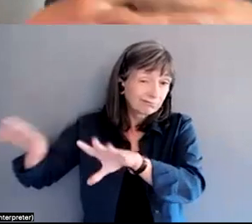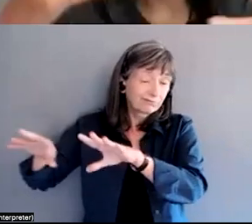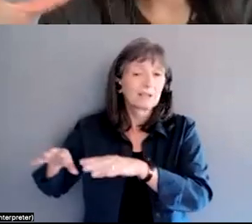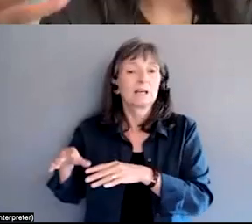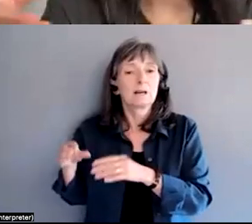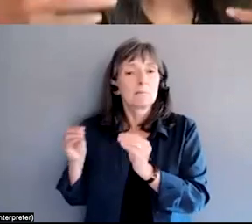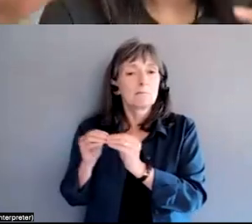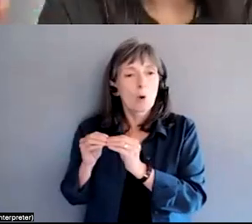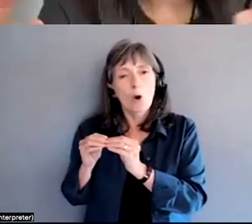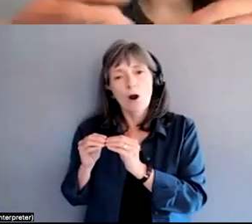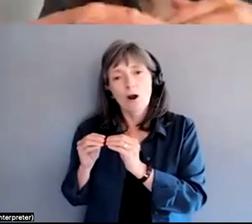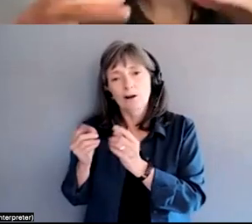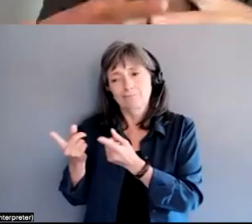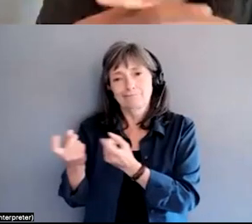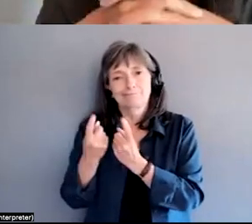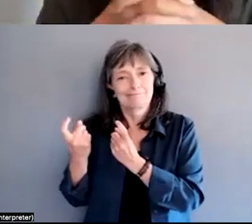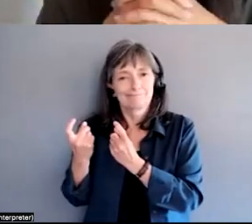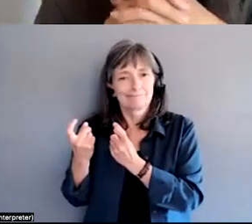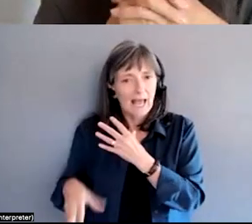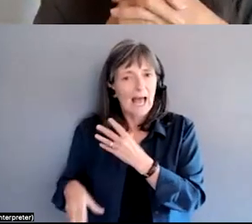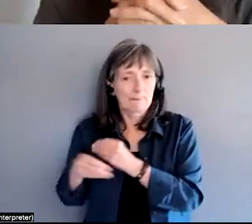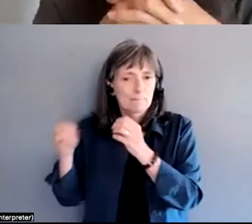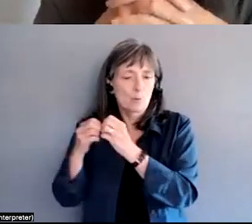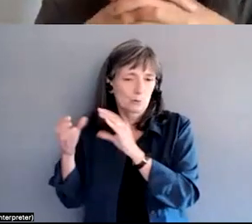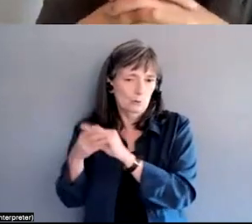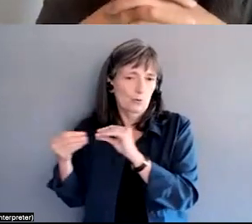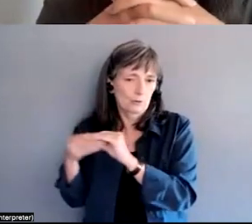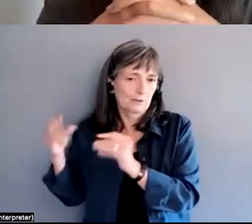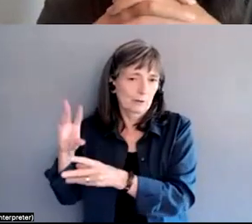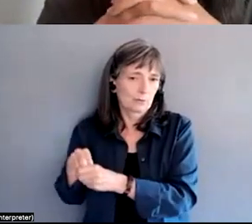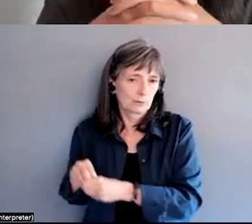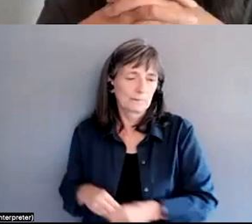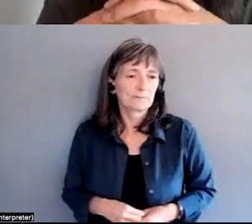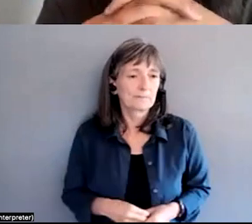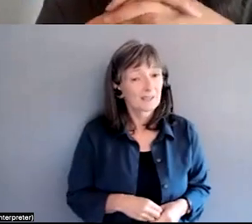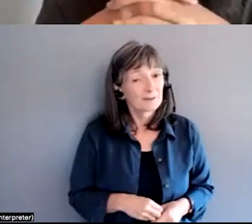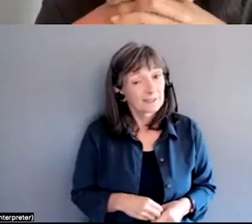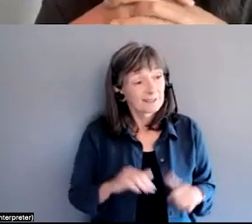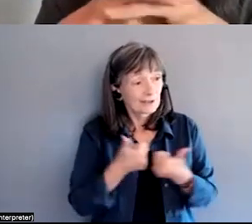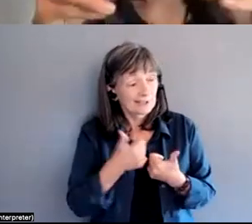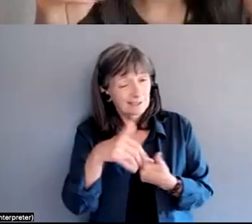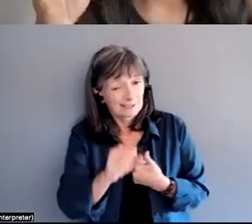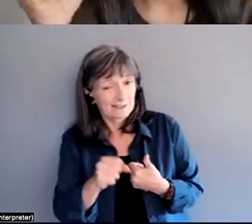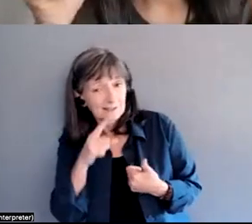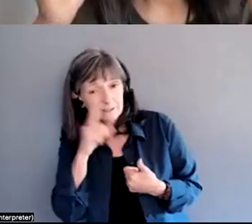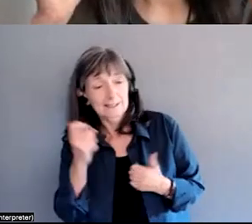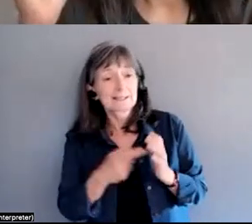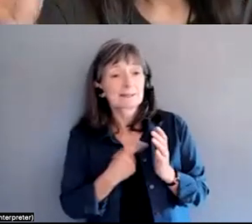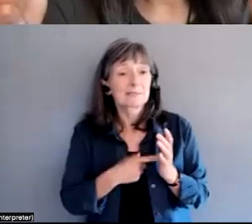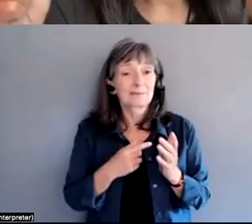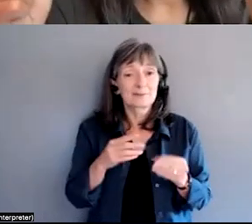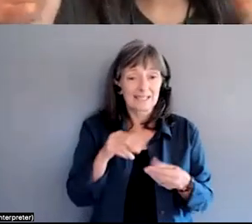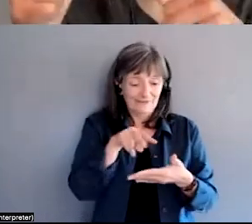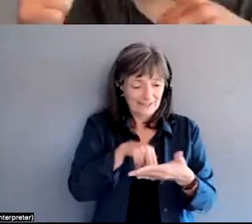with more of a, even more storytelling on the cover. But it is a challenge, because sometimes when we get the brief, we're like, oh, this